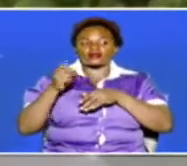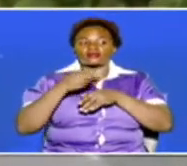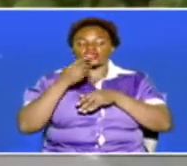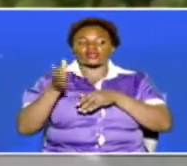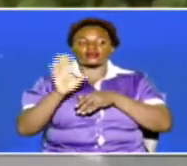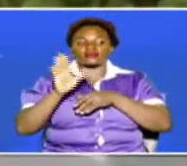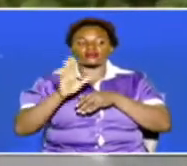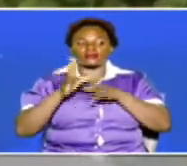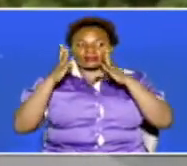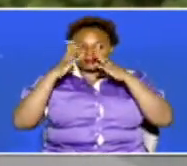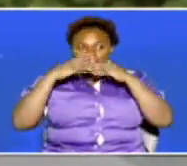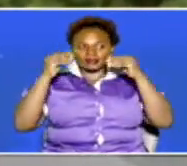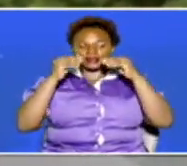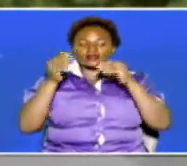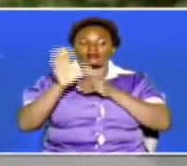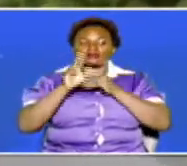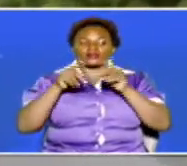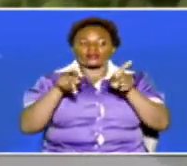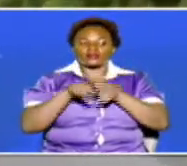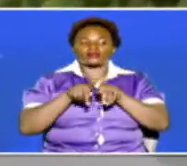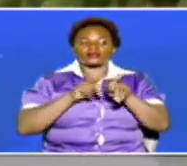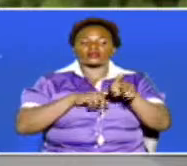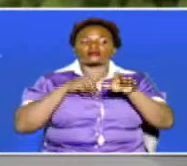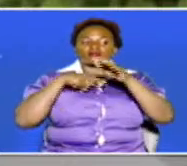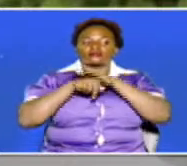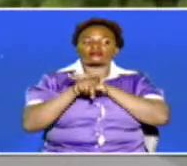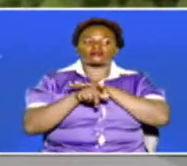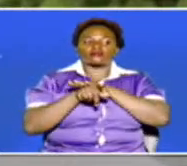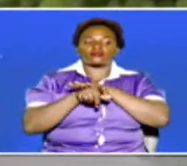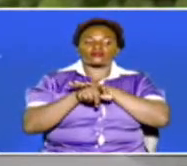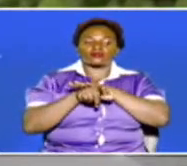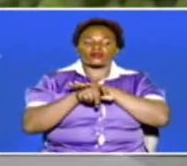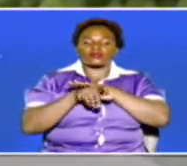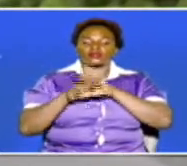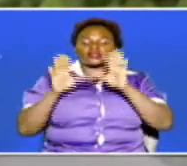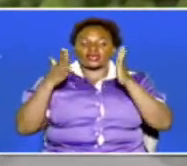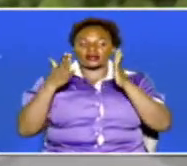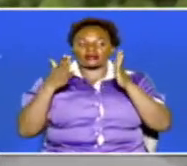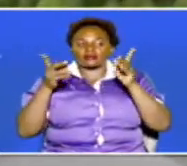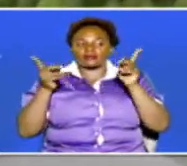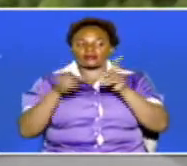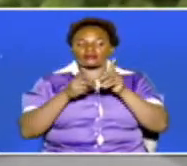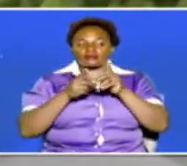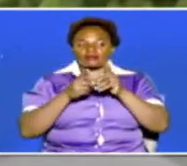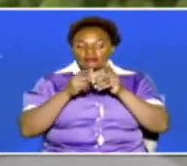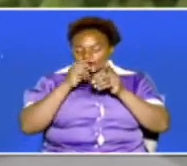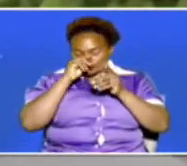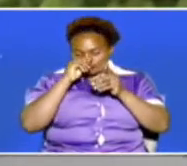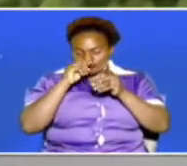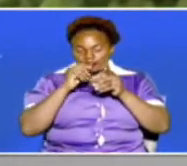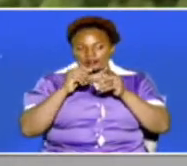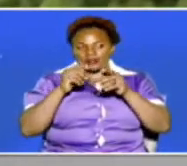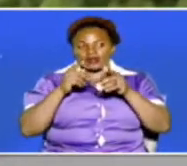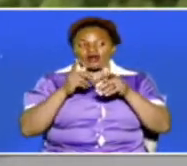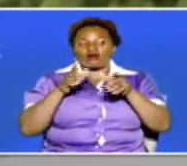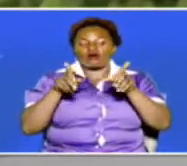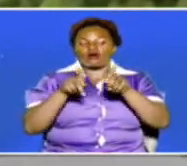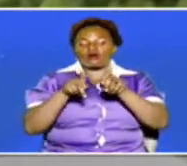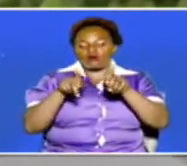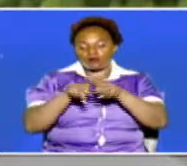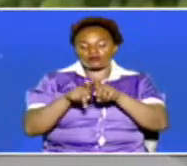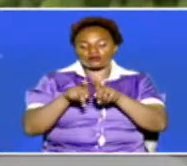and also the President Council bid farewell to him. Of course, when you got there, you saw the small ceremony, a small, very moving indeed, very touching, and also